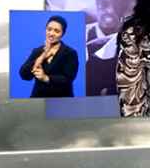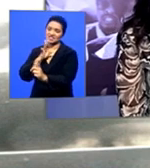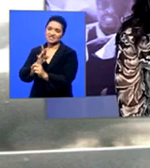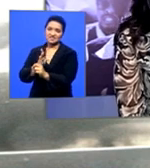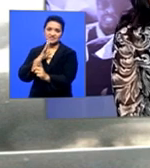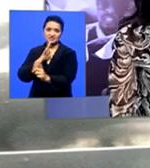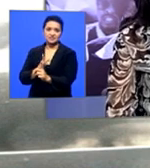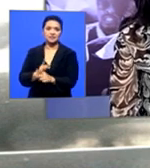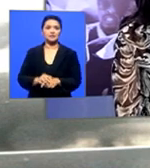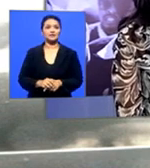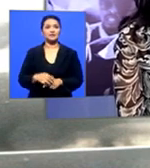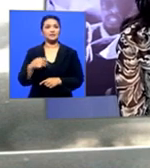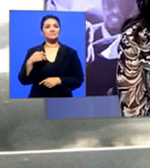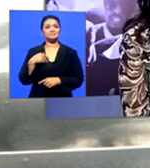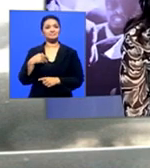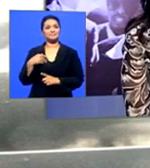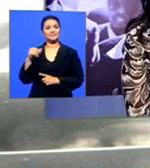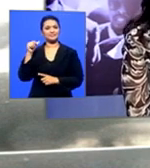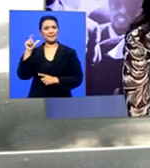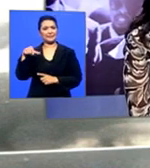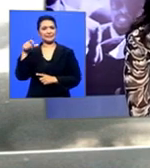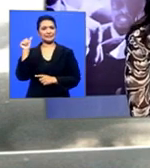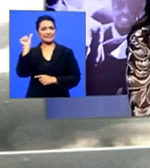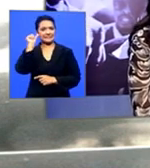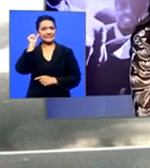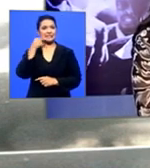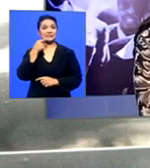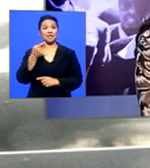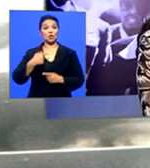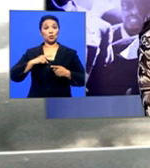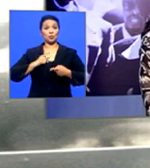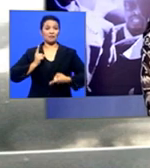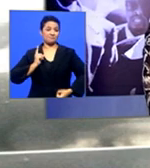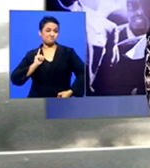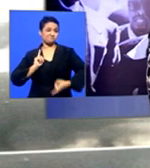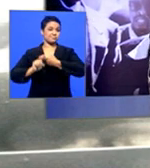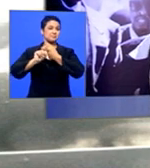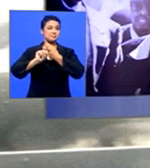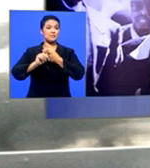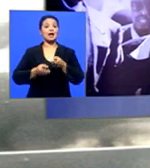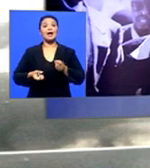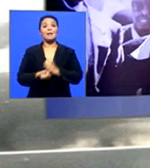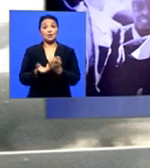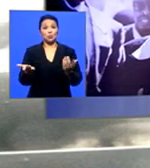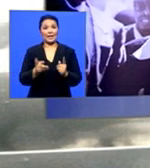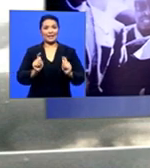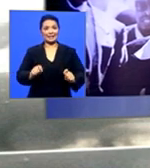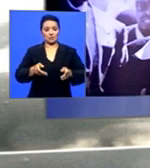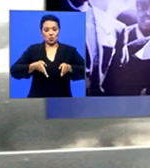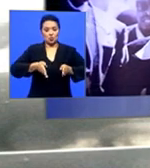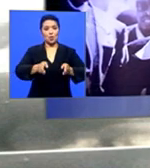this. I've got my producers in my ear just shouting at me, because we've had a very major accident in Cape Town on the N1,